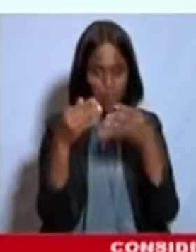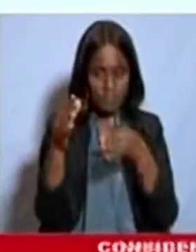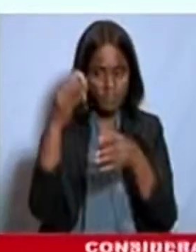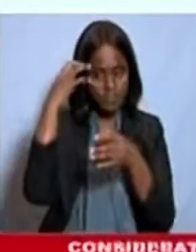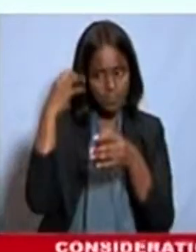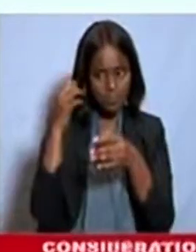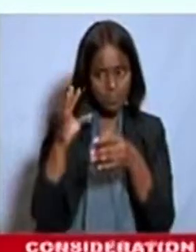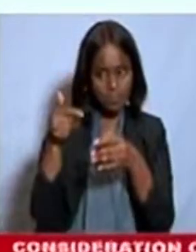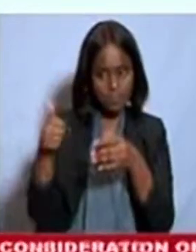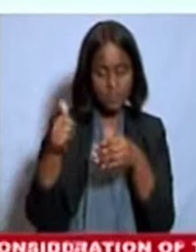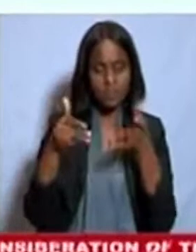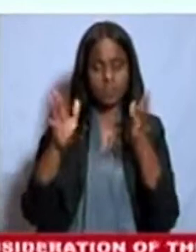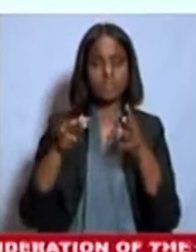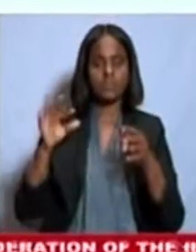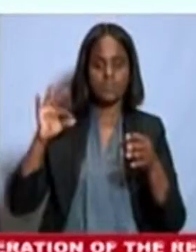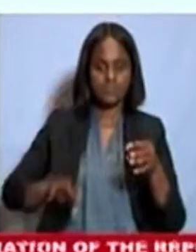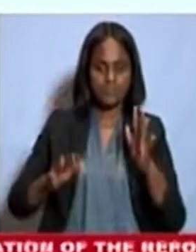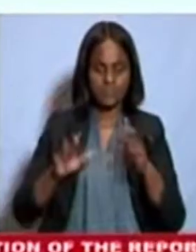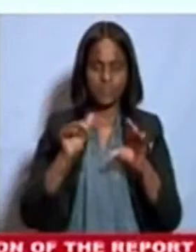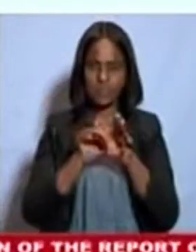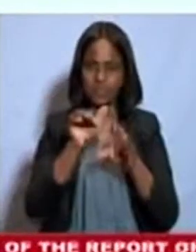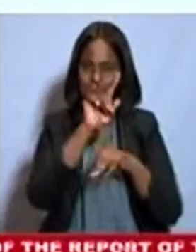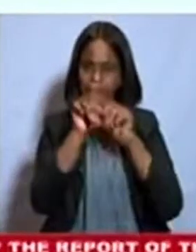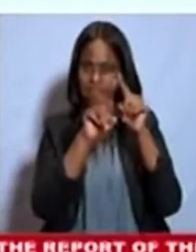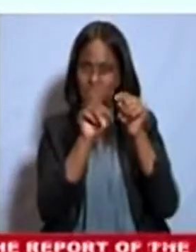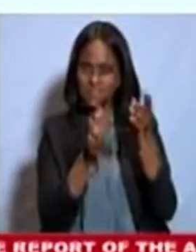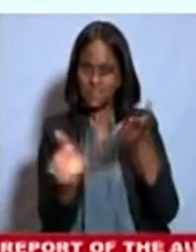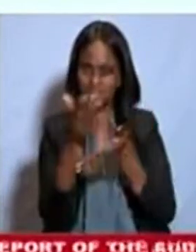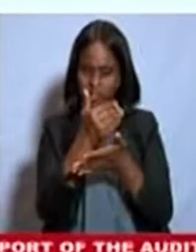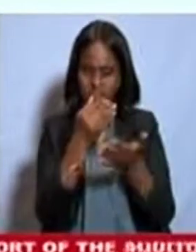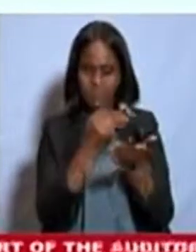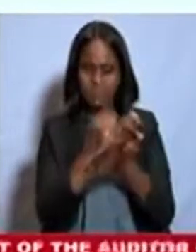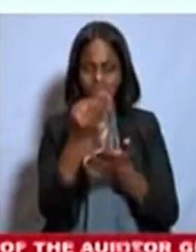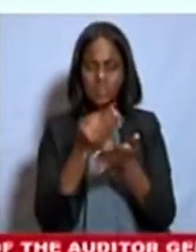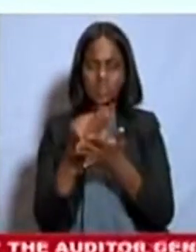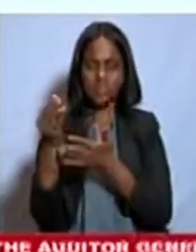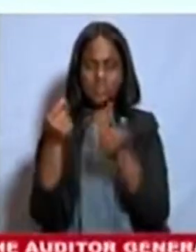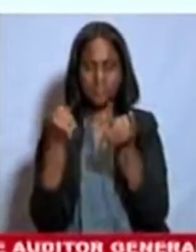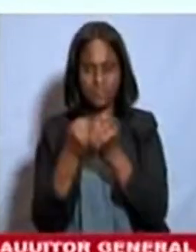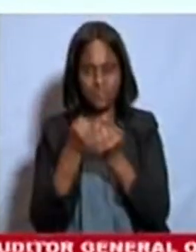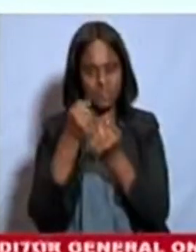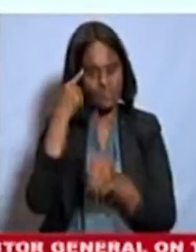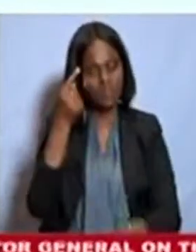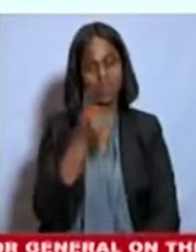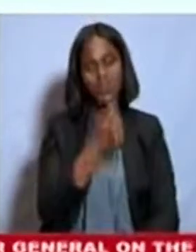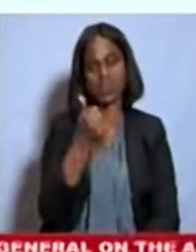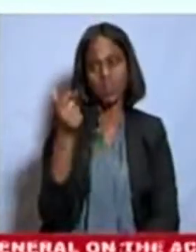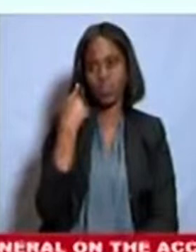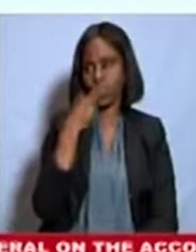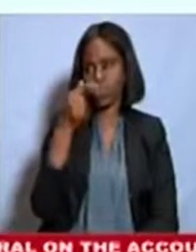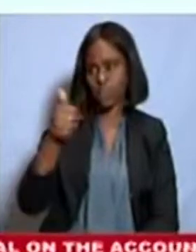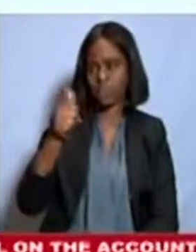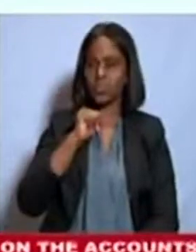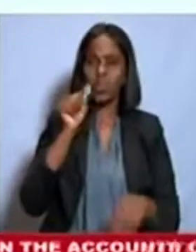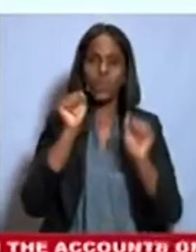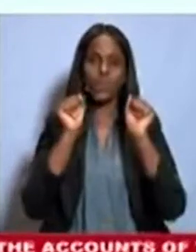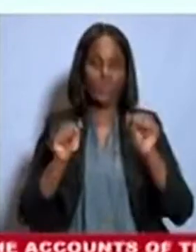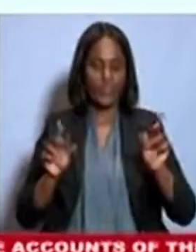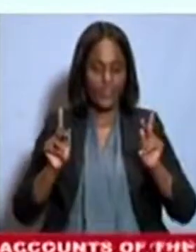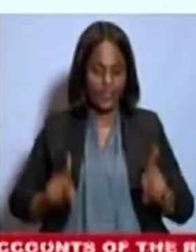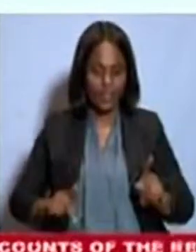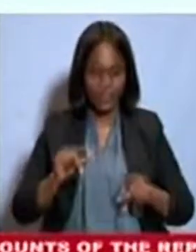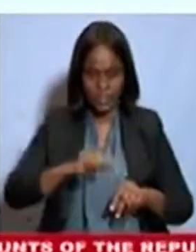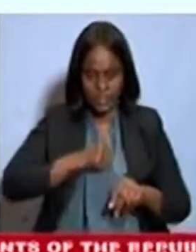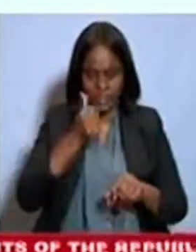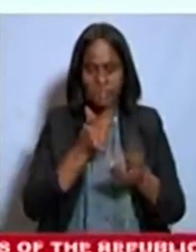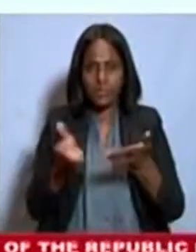officers allowed the beneficiaries in question to collect inputs on behalf of others who were unable to personally collect the